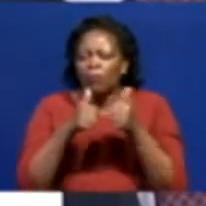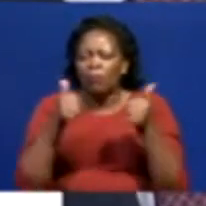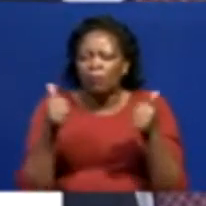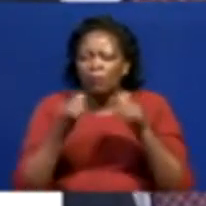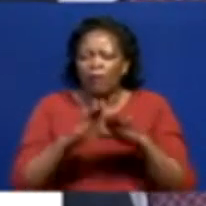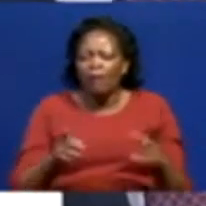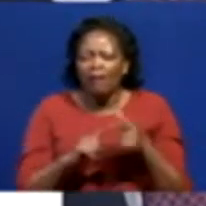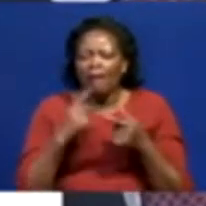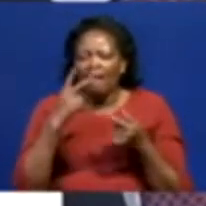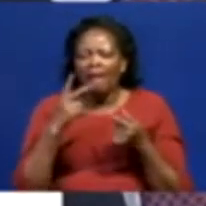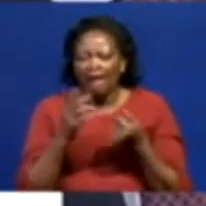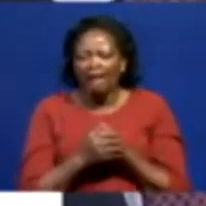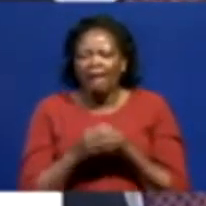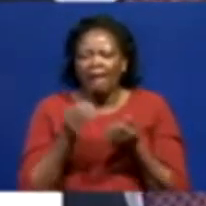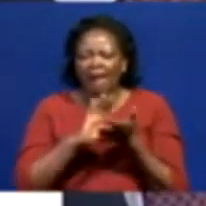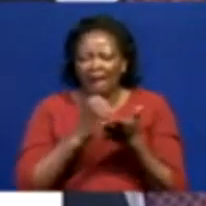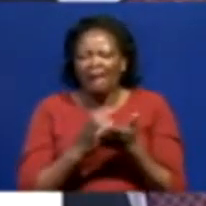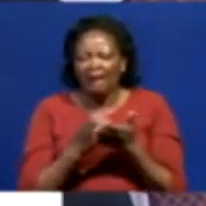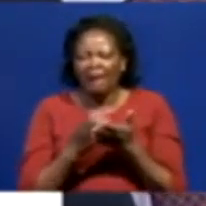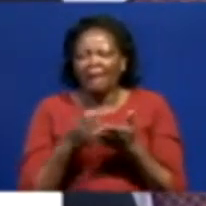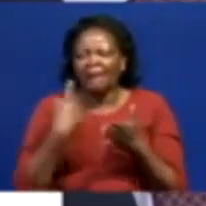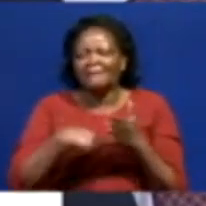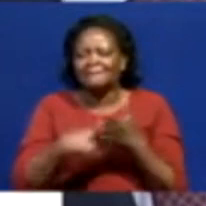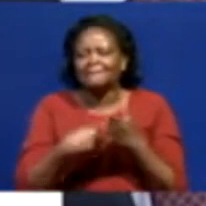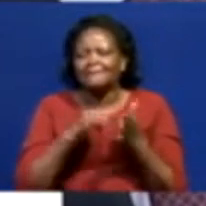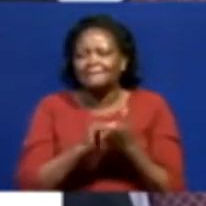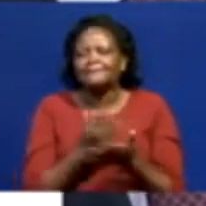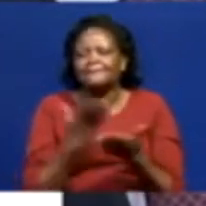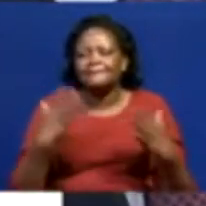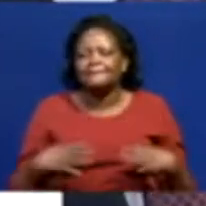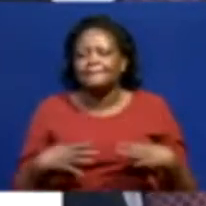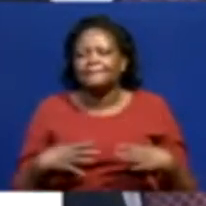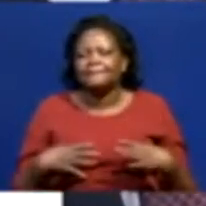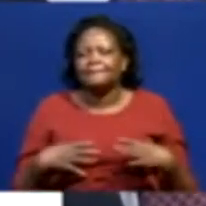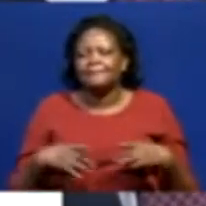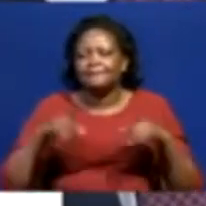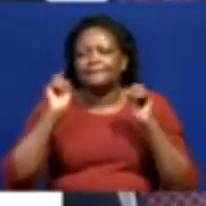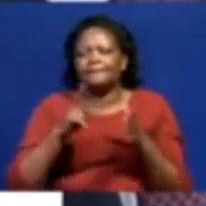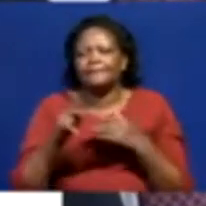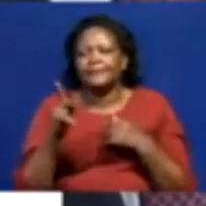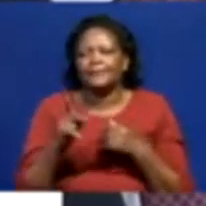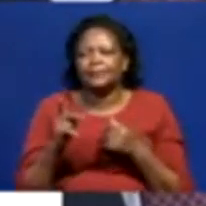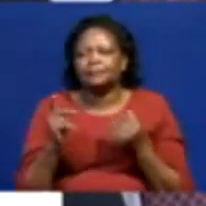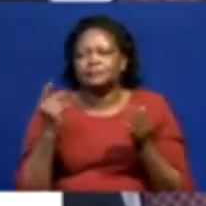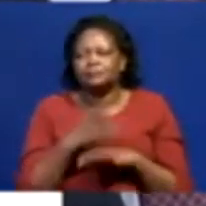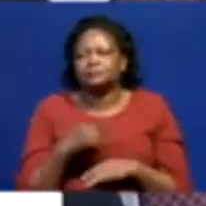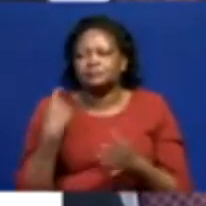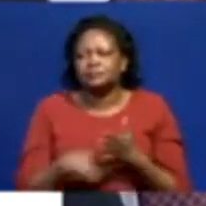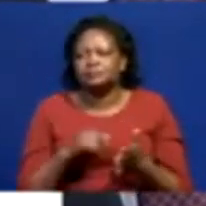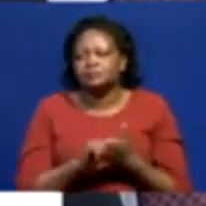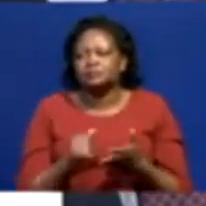looking for a stabilization fund, right, of the prices, so that anyone must buy above the prices that I will